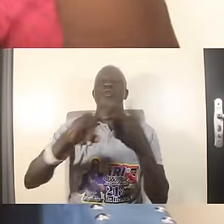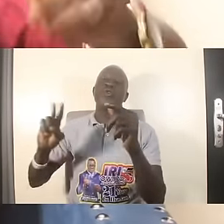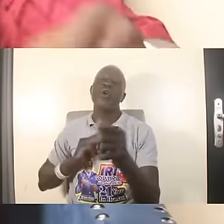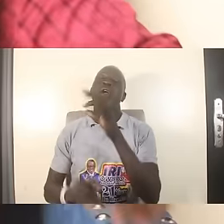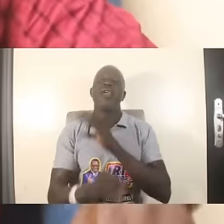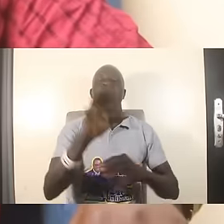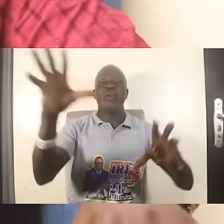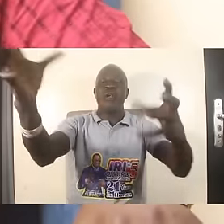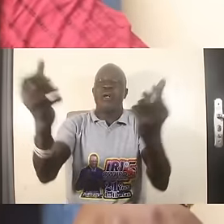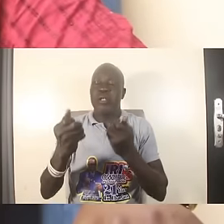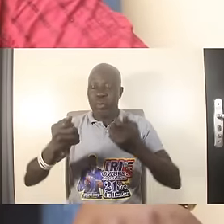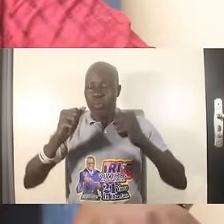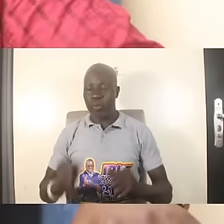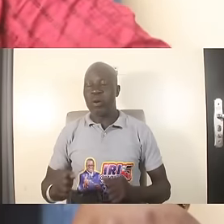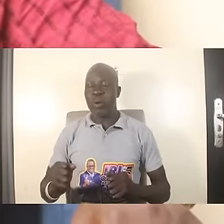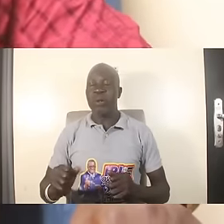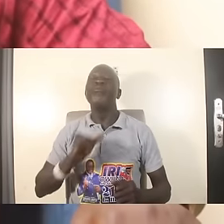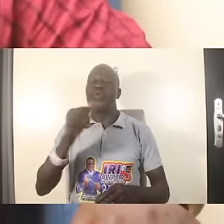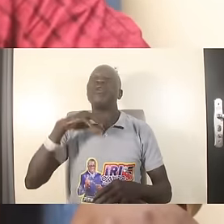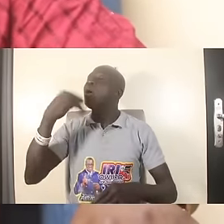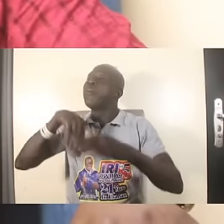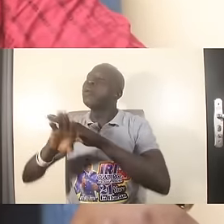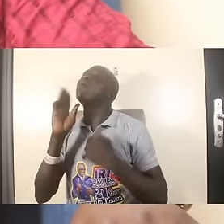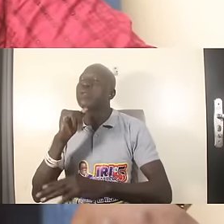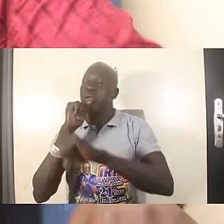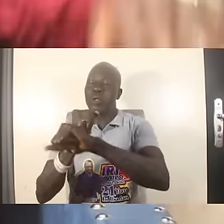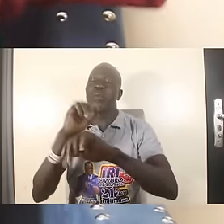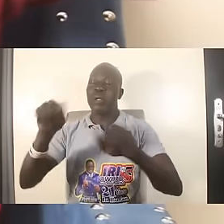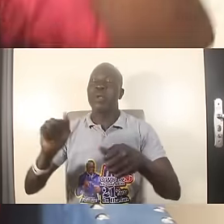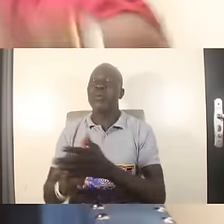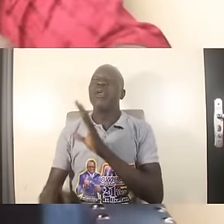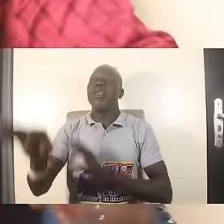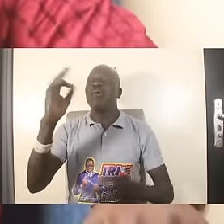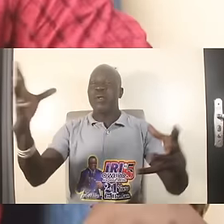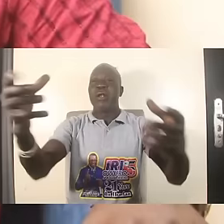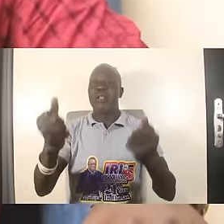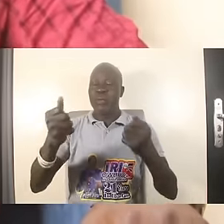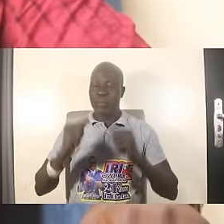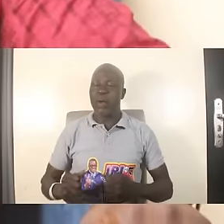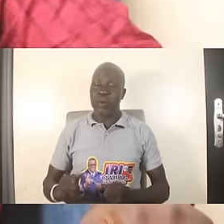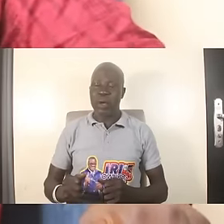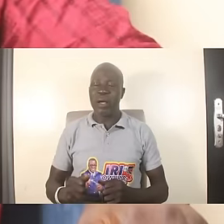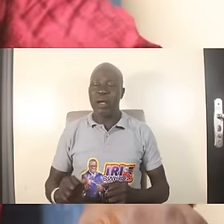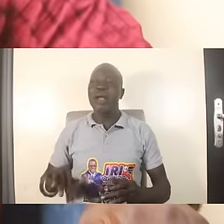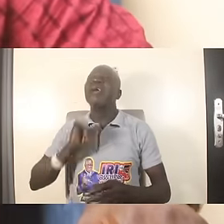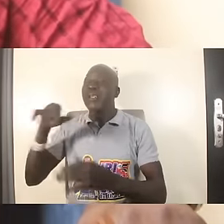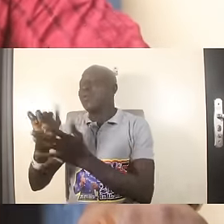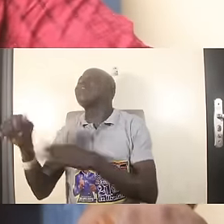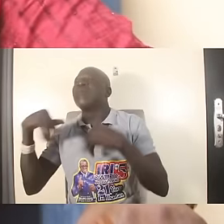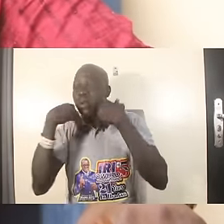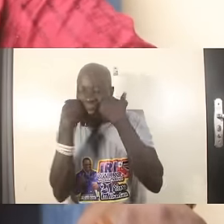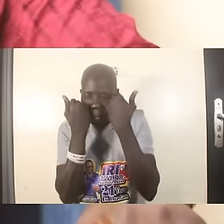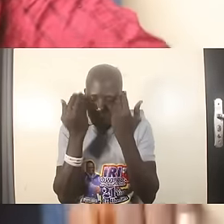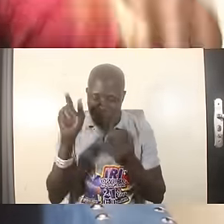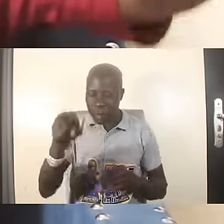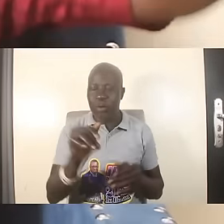ba agbara you will receive power. O ni se dagu you will be unstoppable. To ba agbara you will receive power. Mo ni reju ti o you cannot